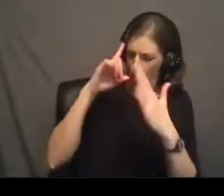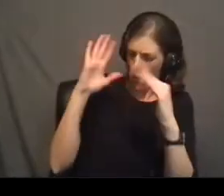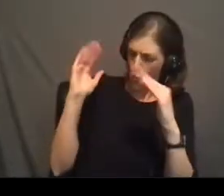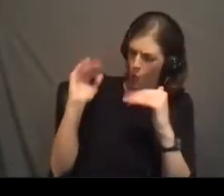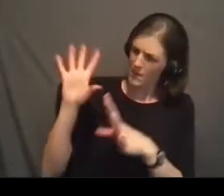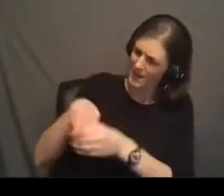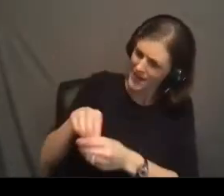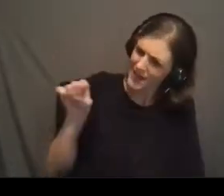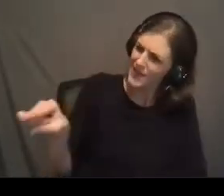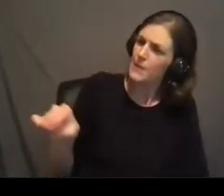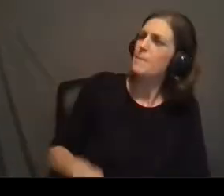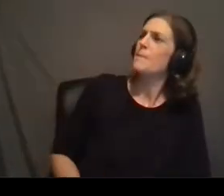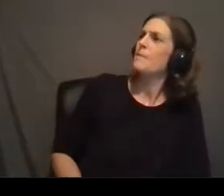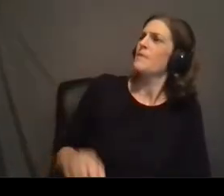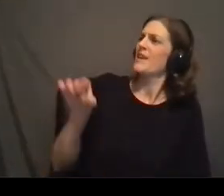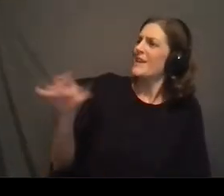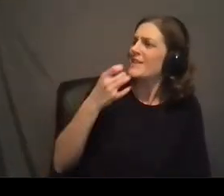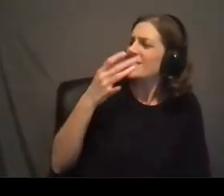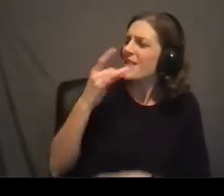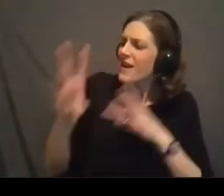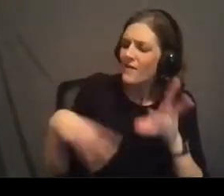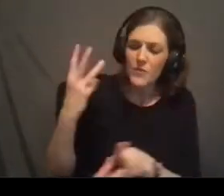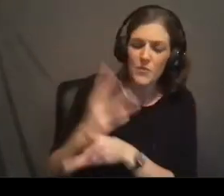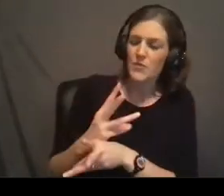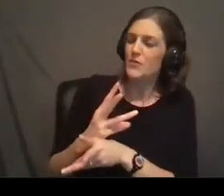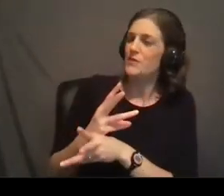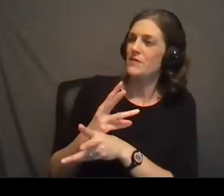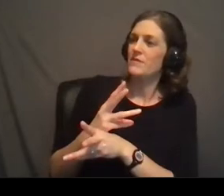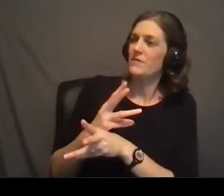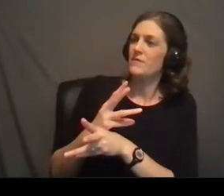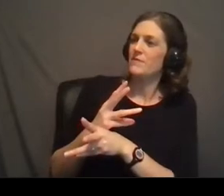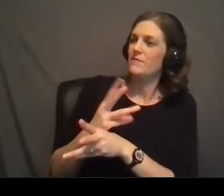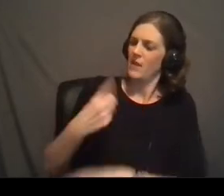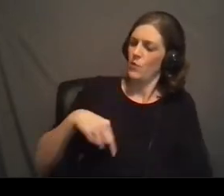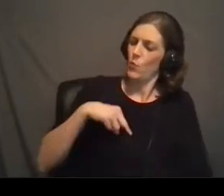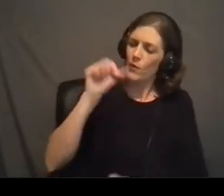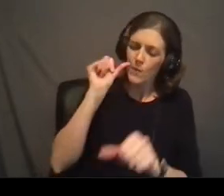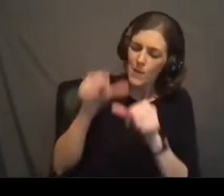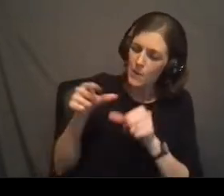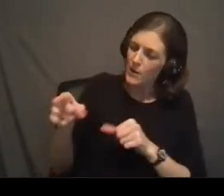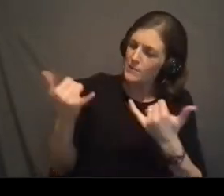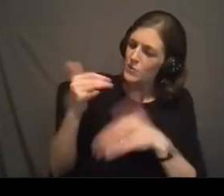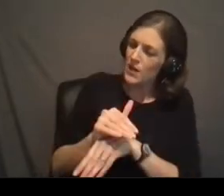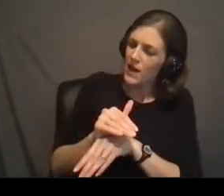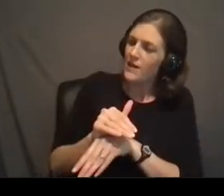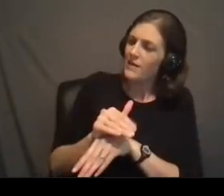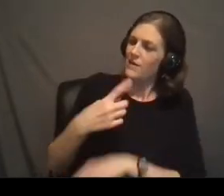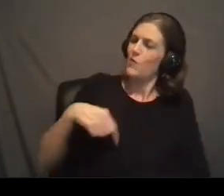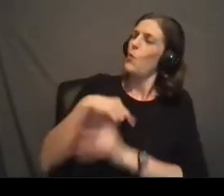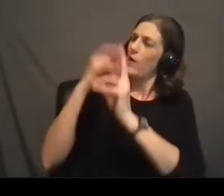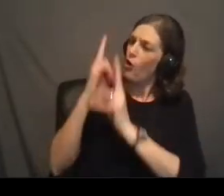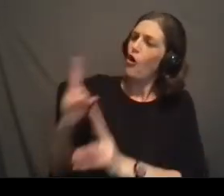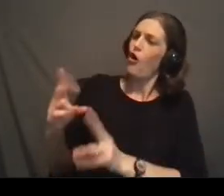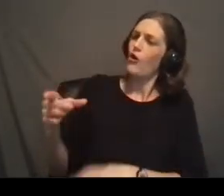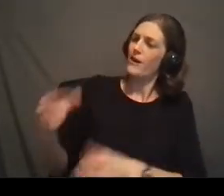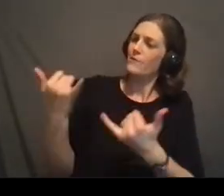him. He is the light of the world. And we remember him tonight. And we honor him